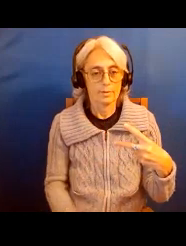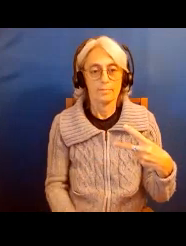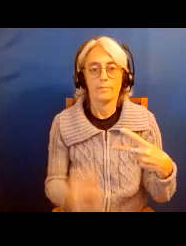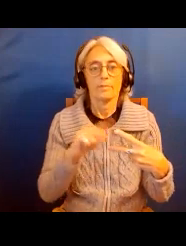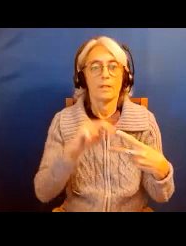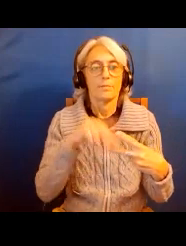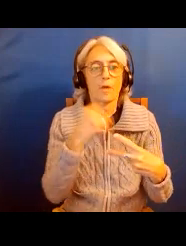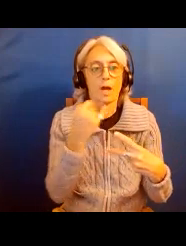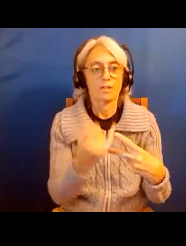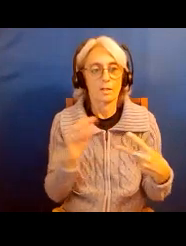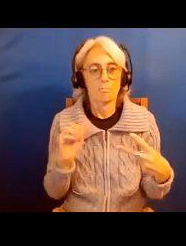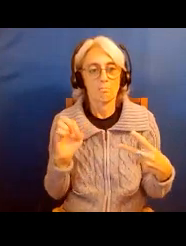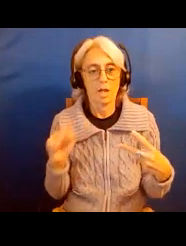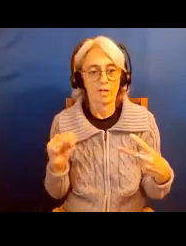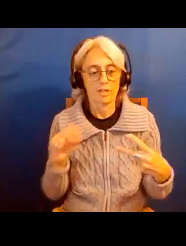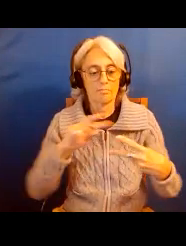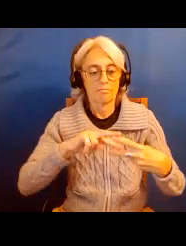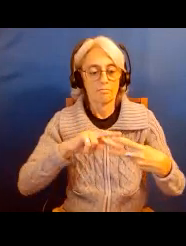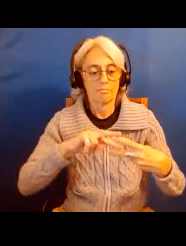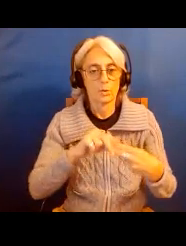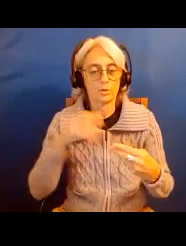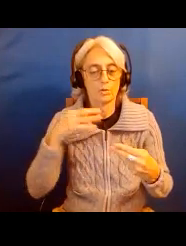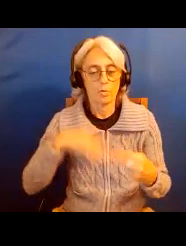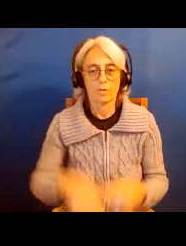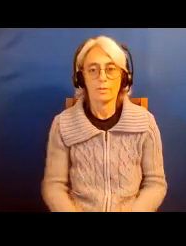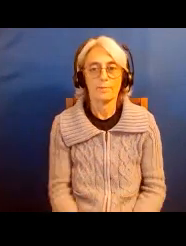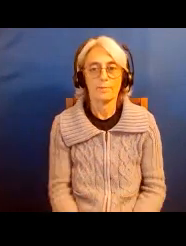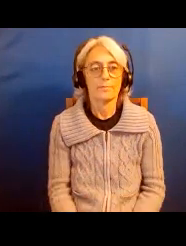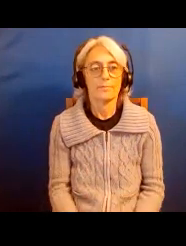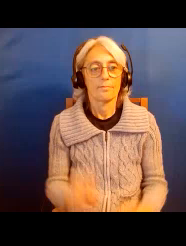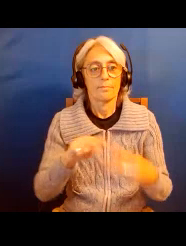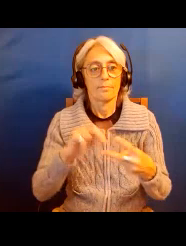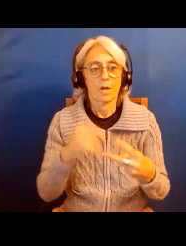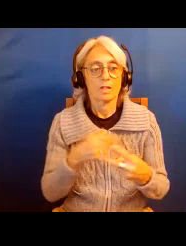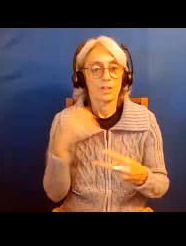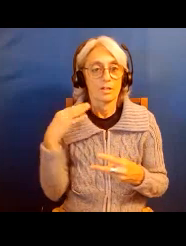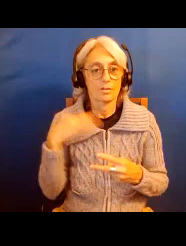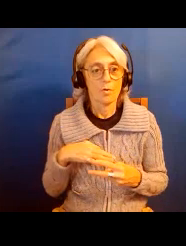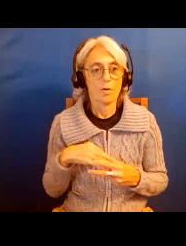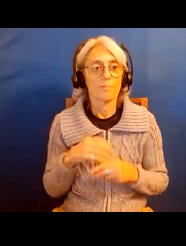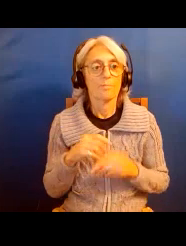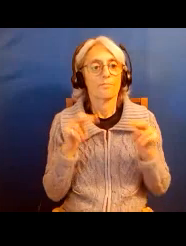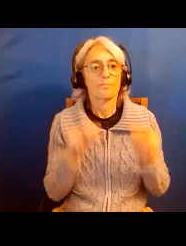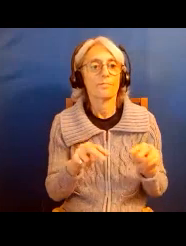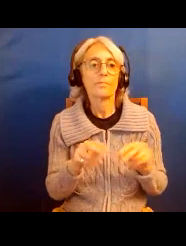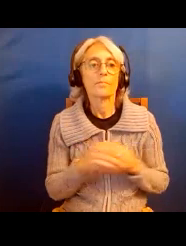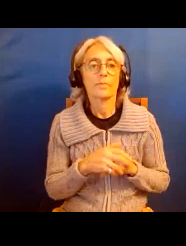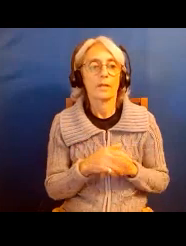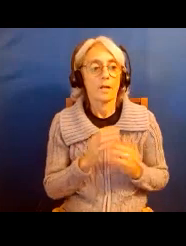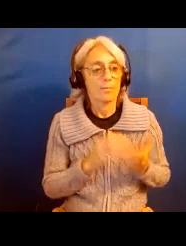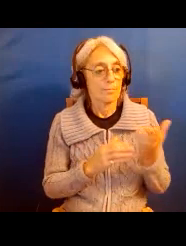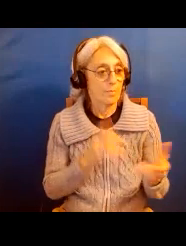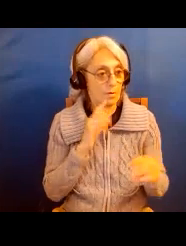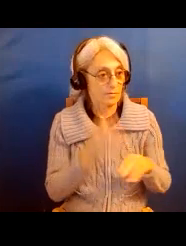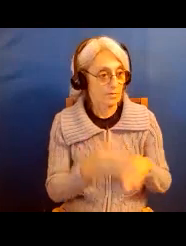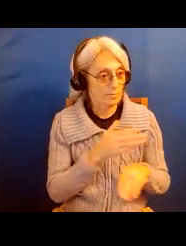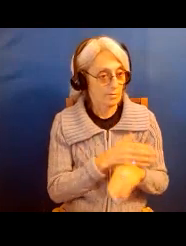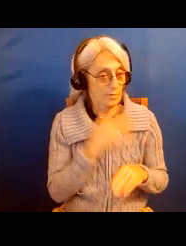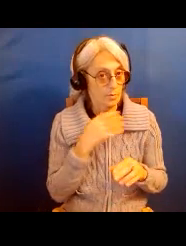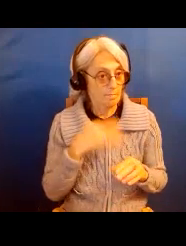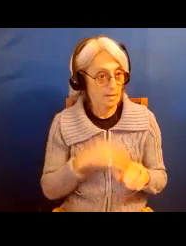score and a merit score. The project score looks at the safety benefits of the proposed improvement, taking